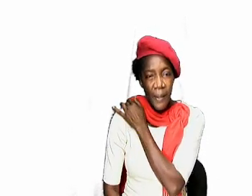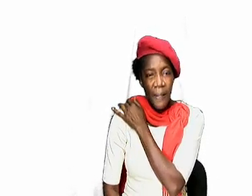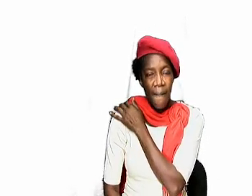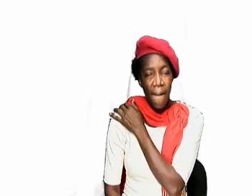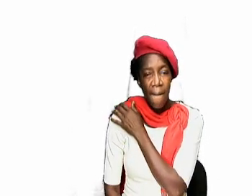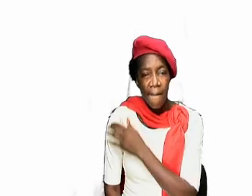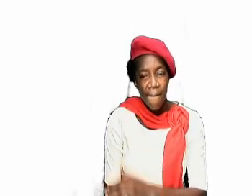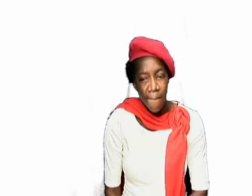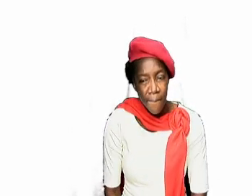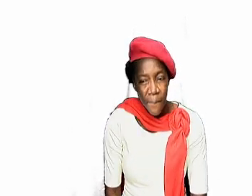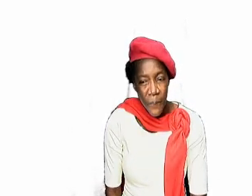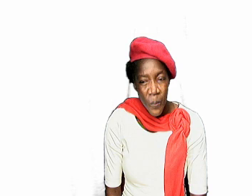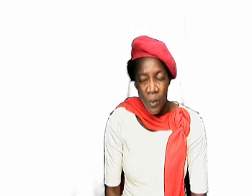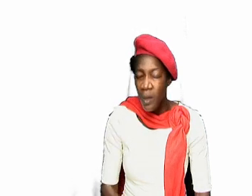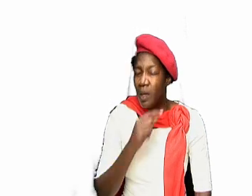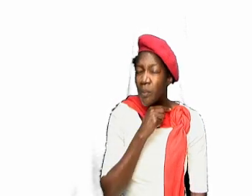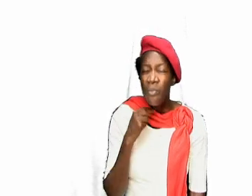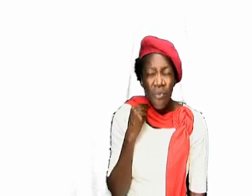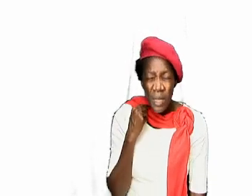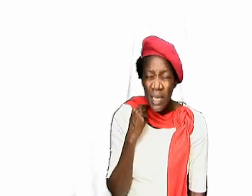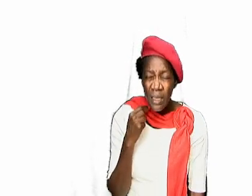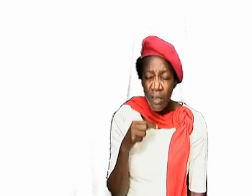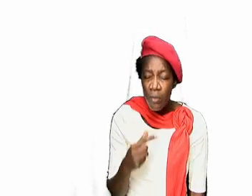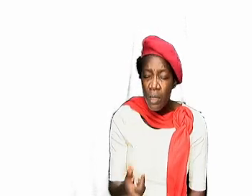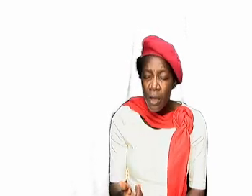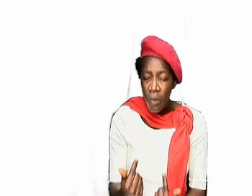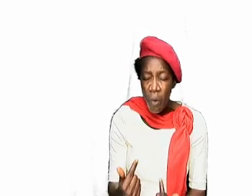But when it comes to David,